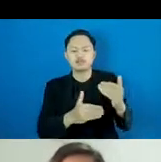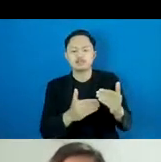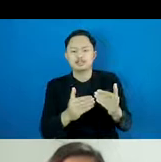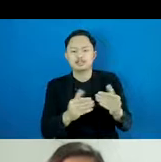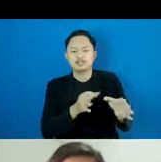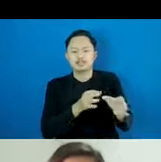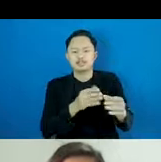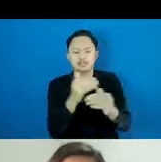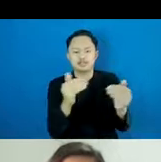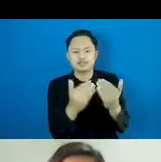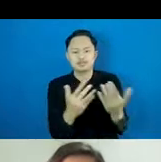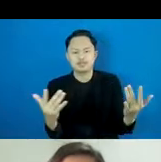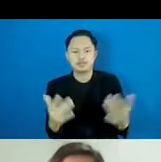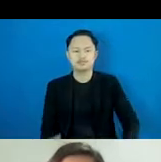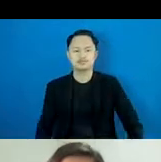can go.